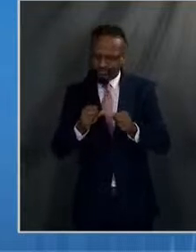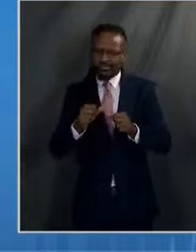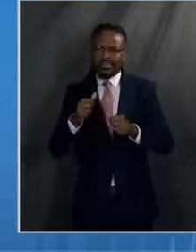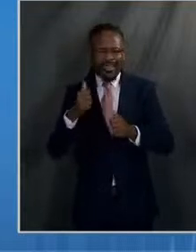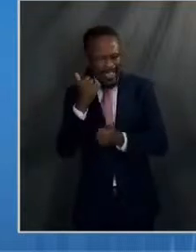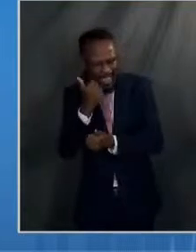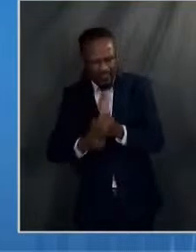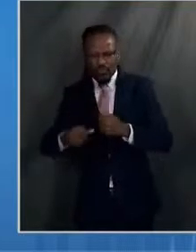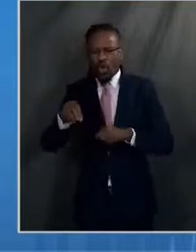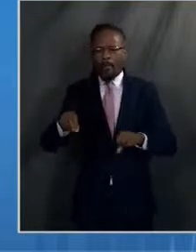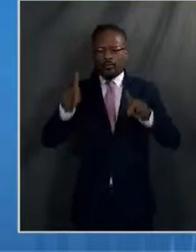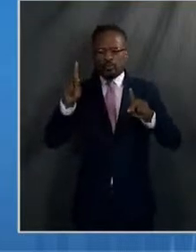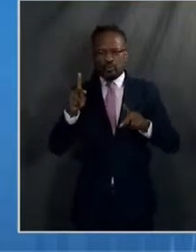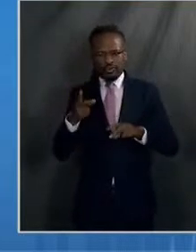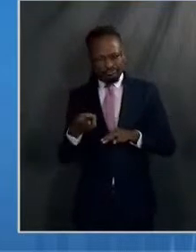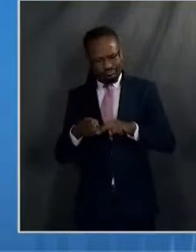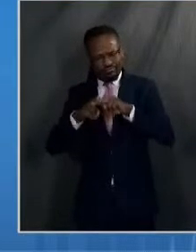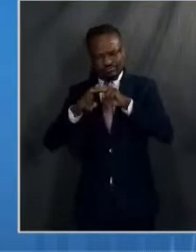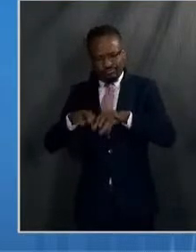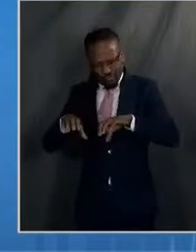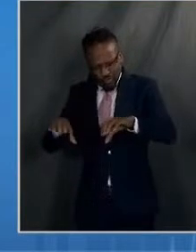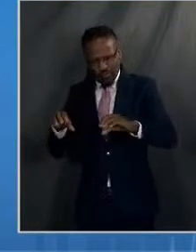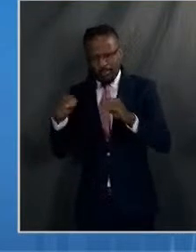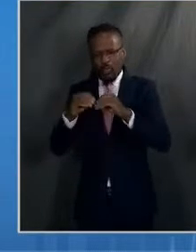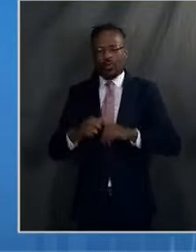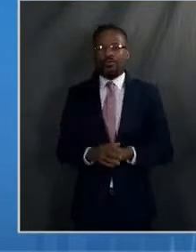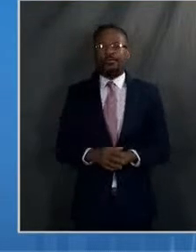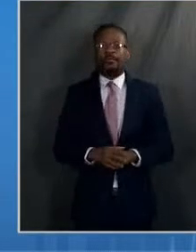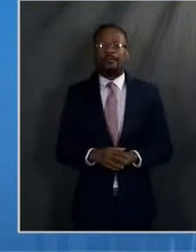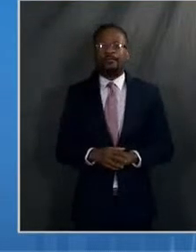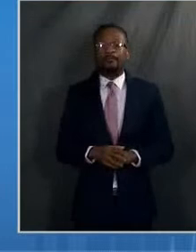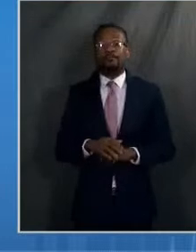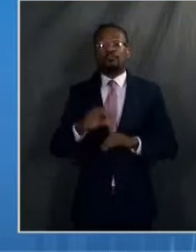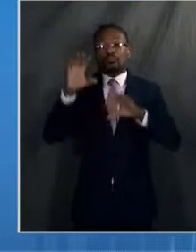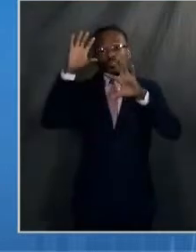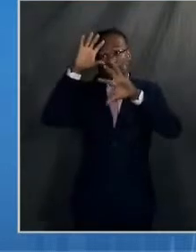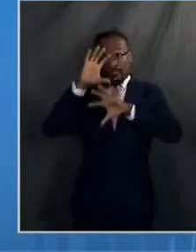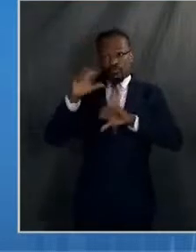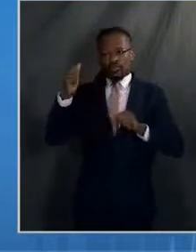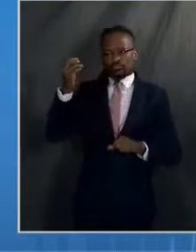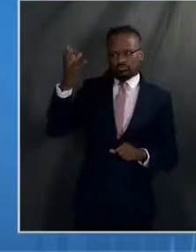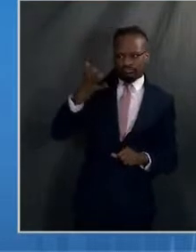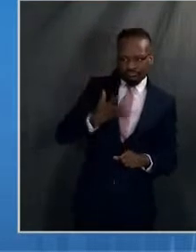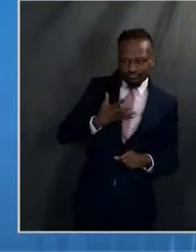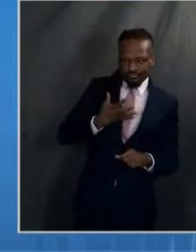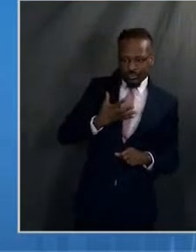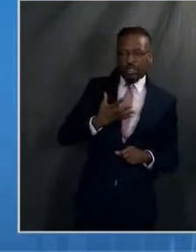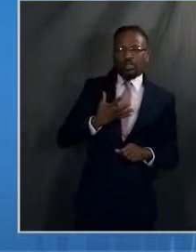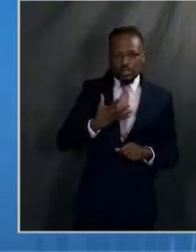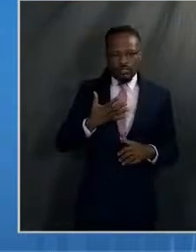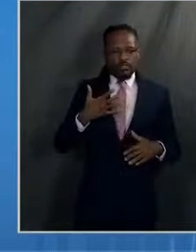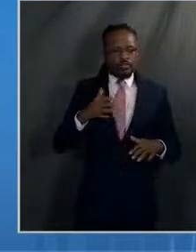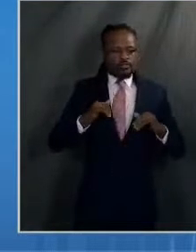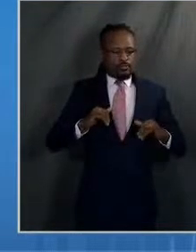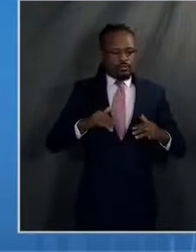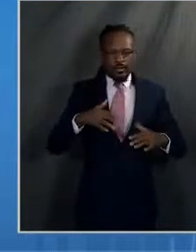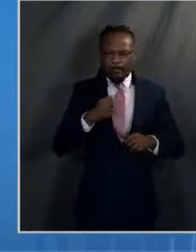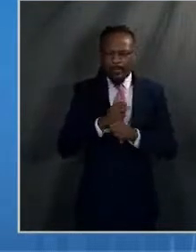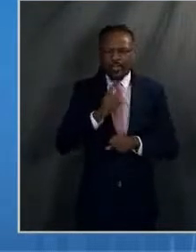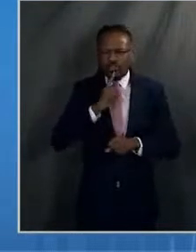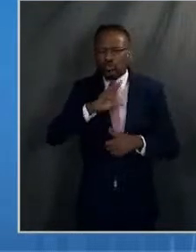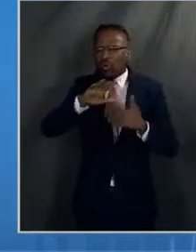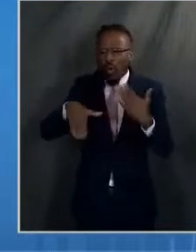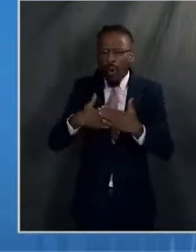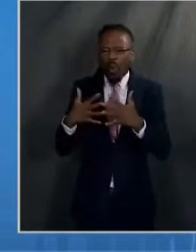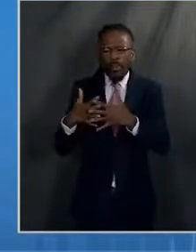At the President's directions, we have an all-of-government effort to provide all Americans with access to get more places to